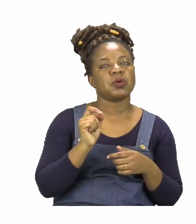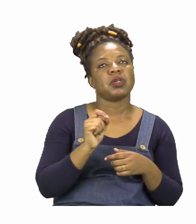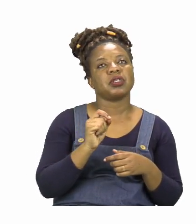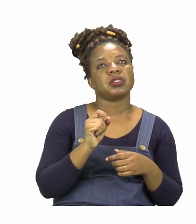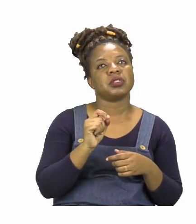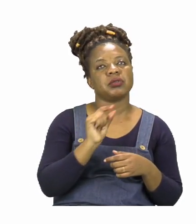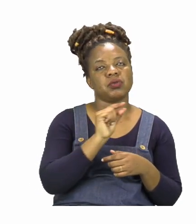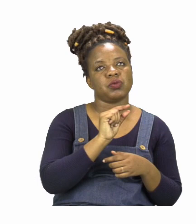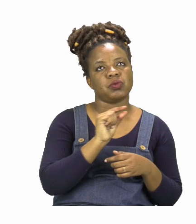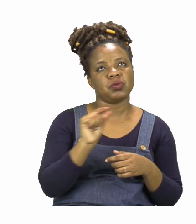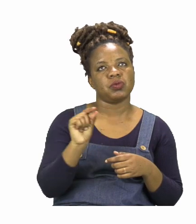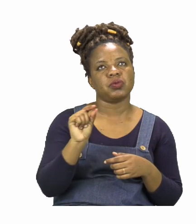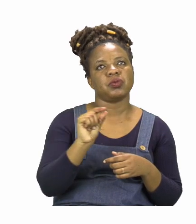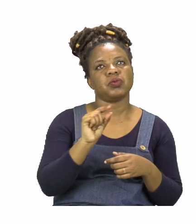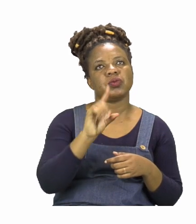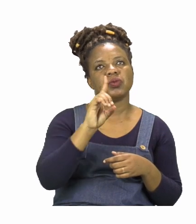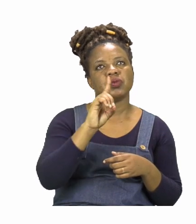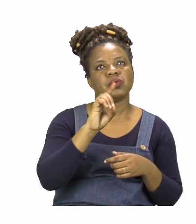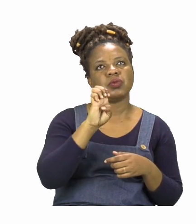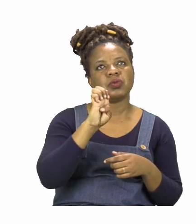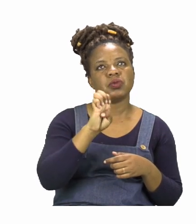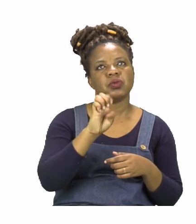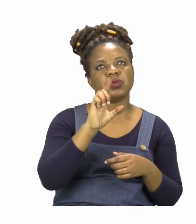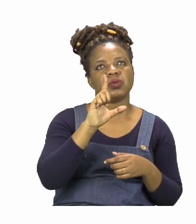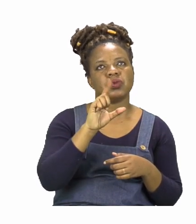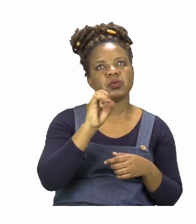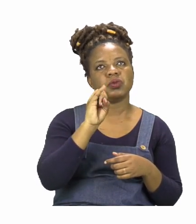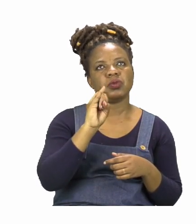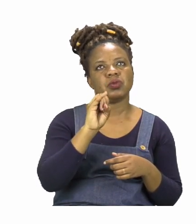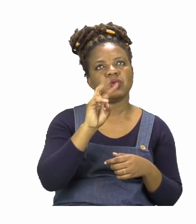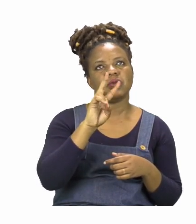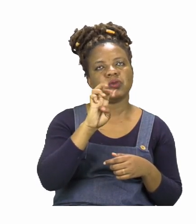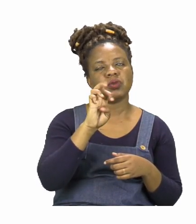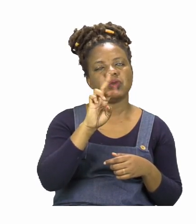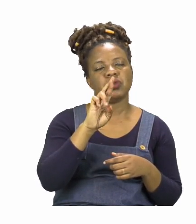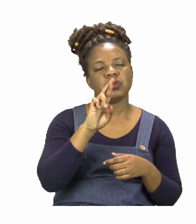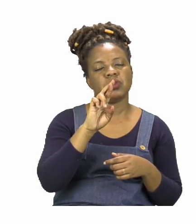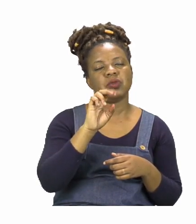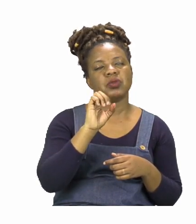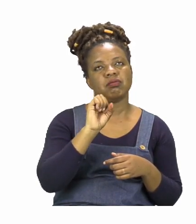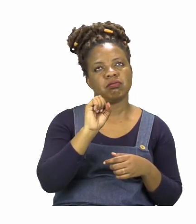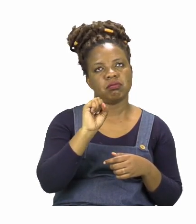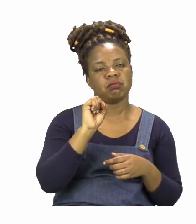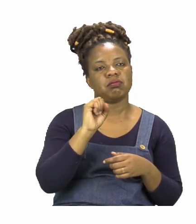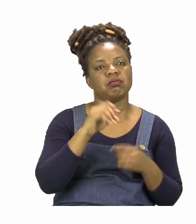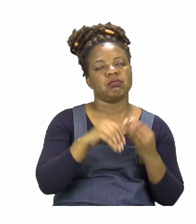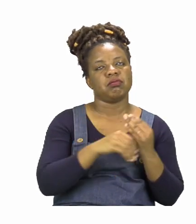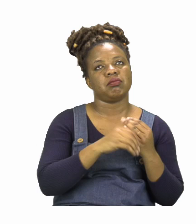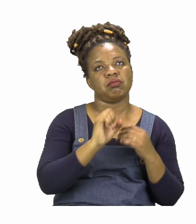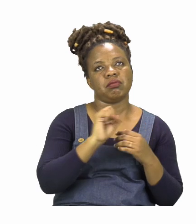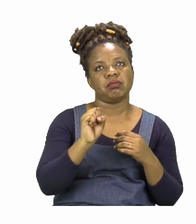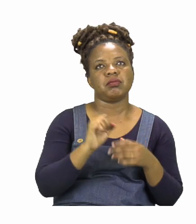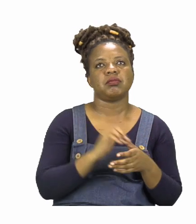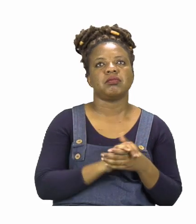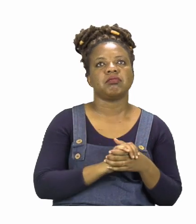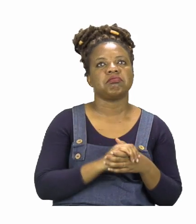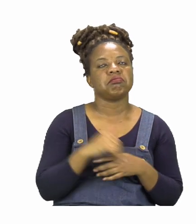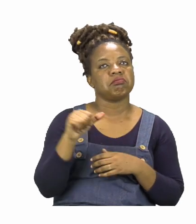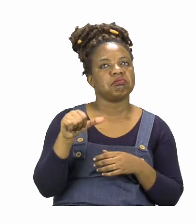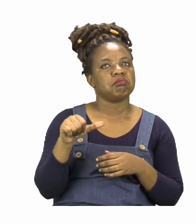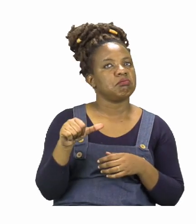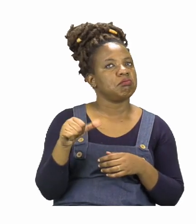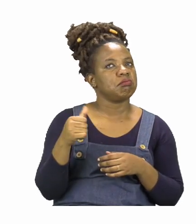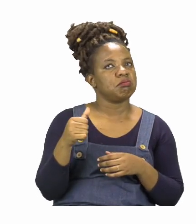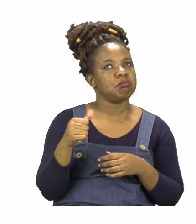have to do is add an S. Good job, everyone. Now the rest of this I will let you